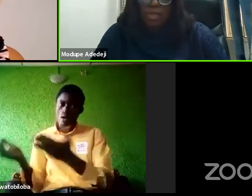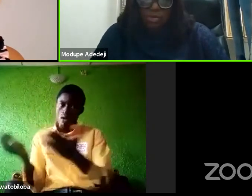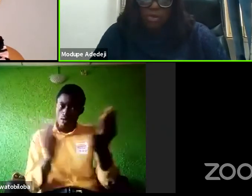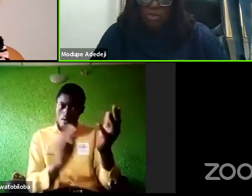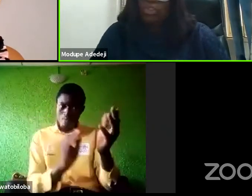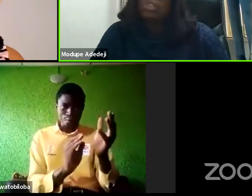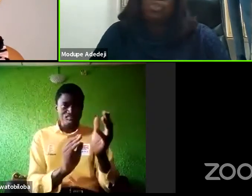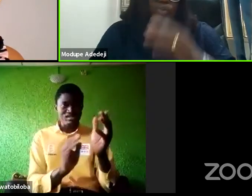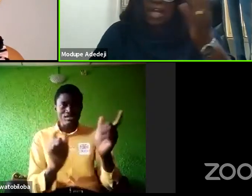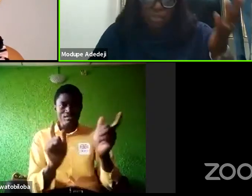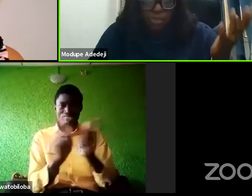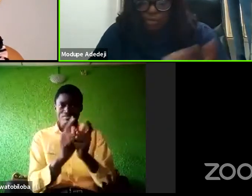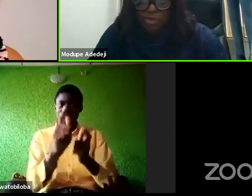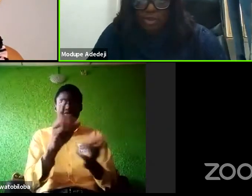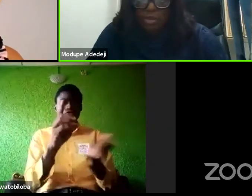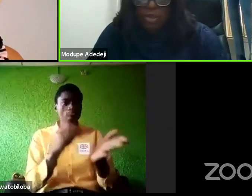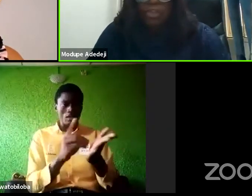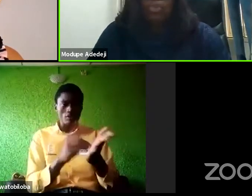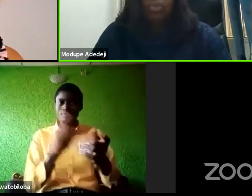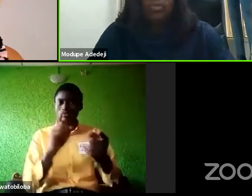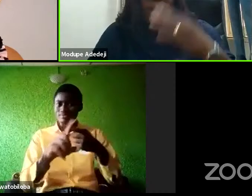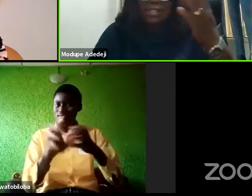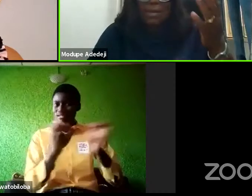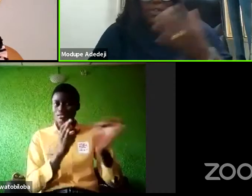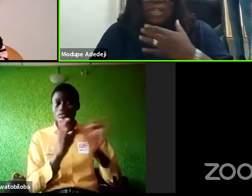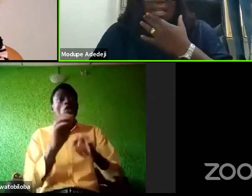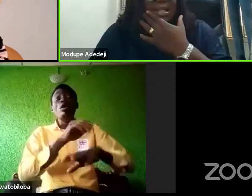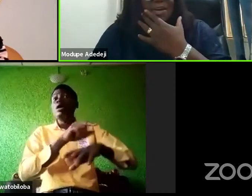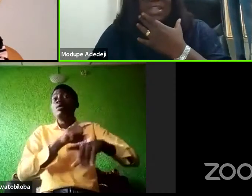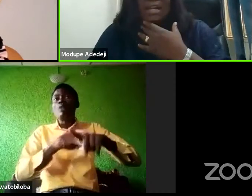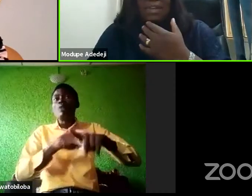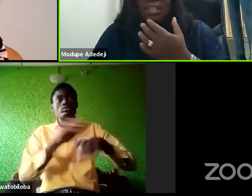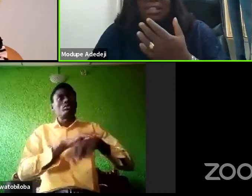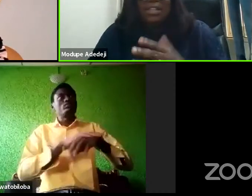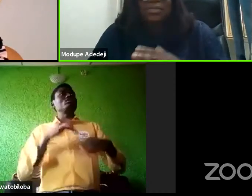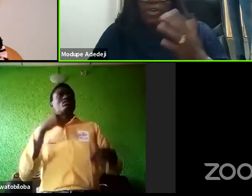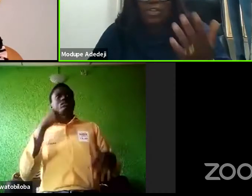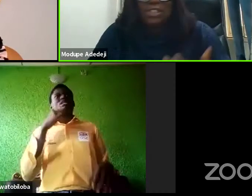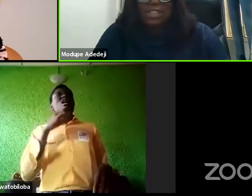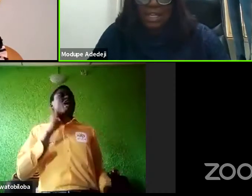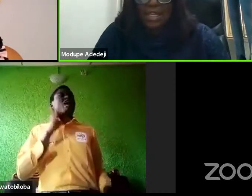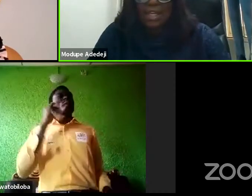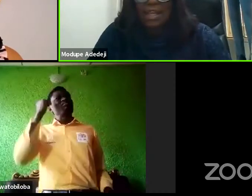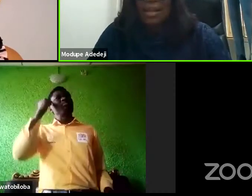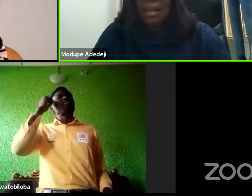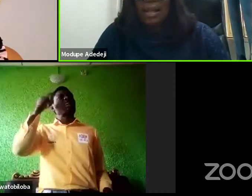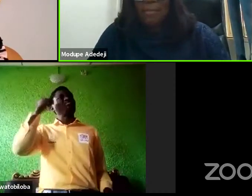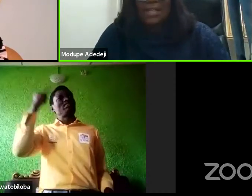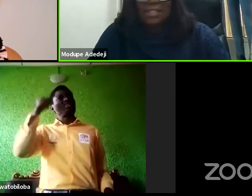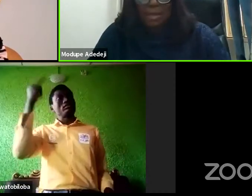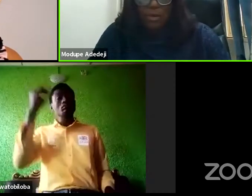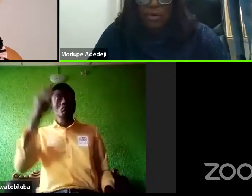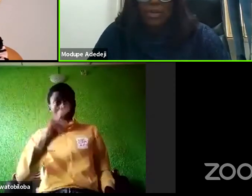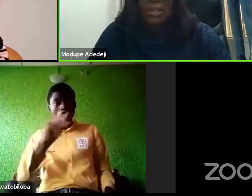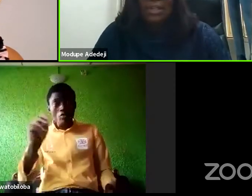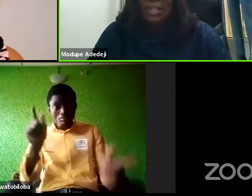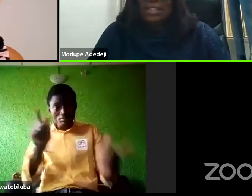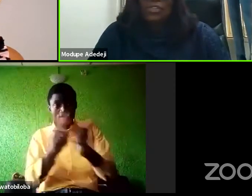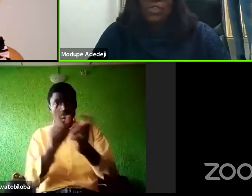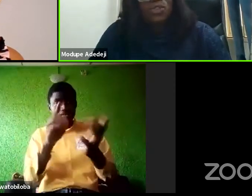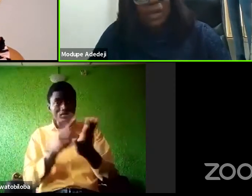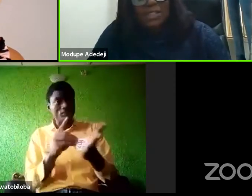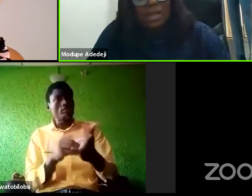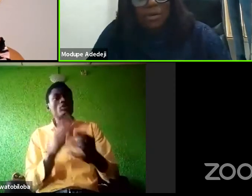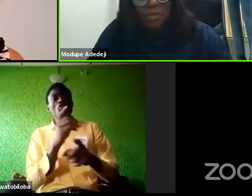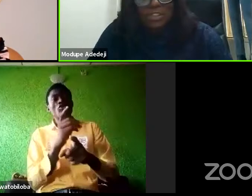the headache too is menopause. So just don't assume. You use paracetamol just as how they advertise for all these paracetamol,